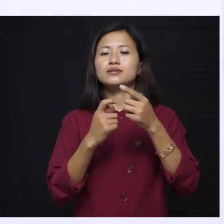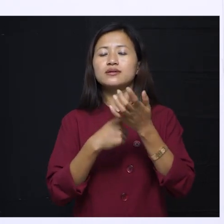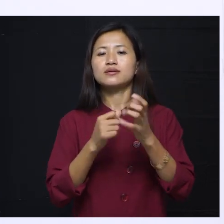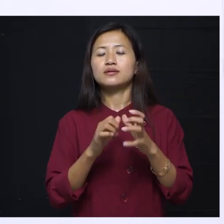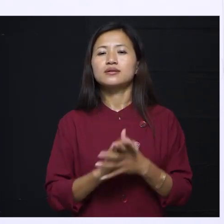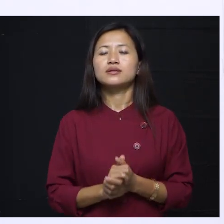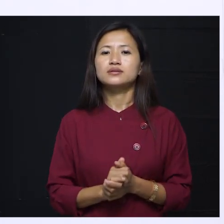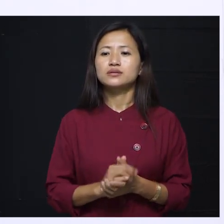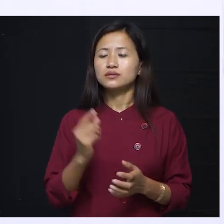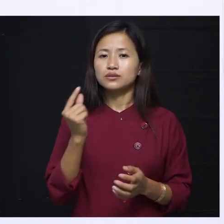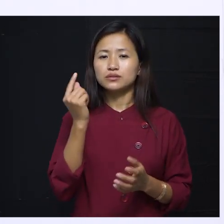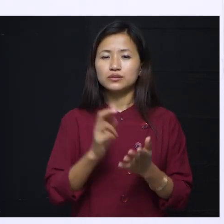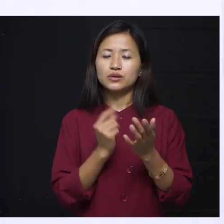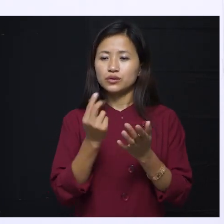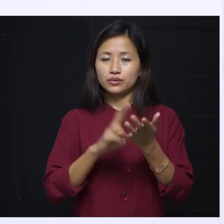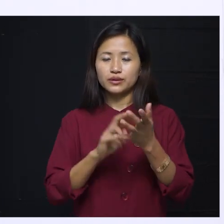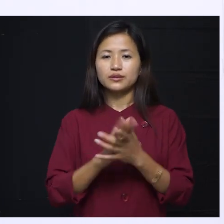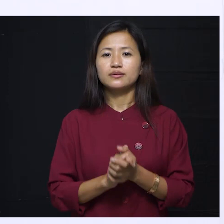Now unlike this un that makes